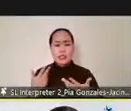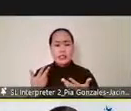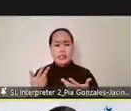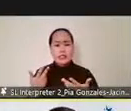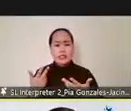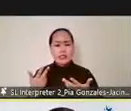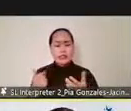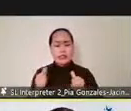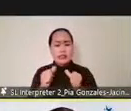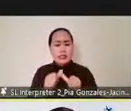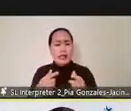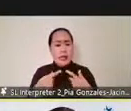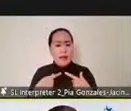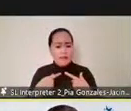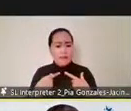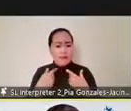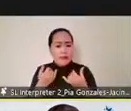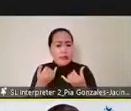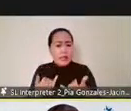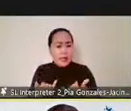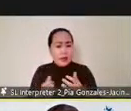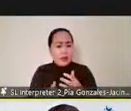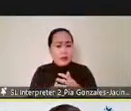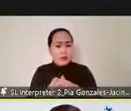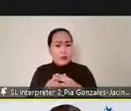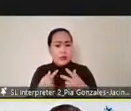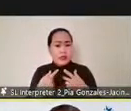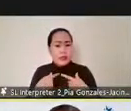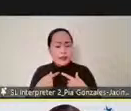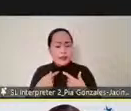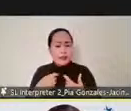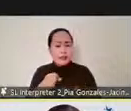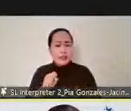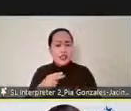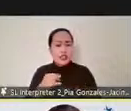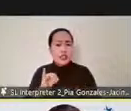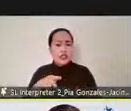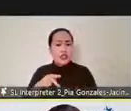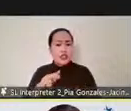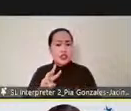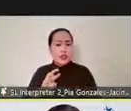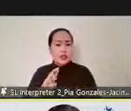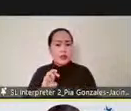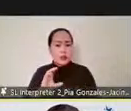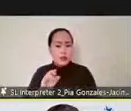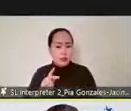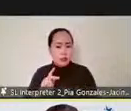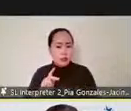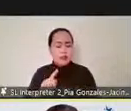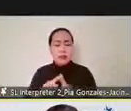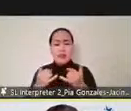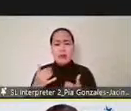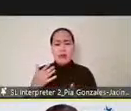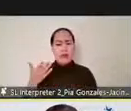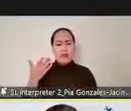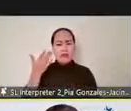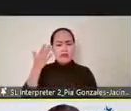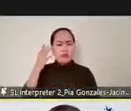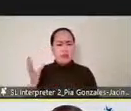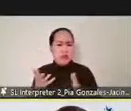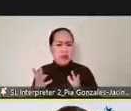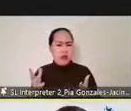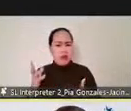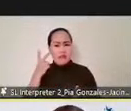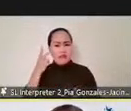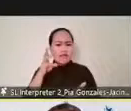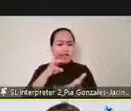the existence of upriver shipwrecks, but as of now, we haven't been able to locate it. But if you